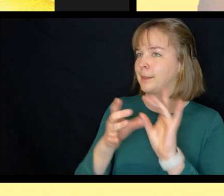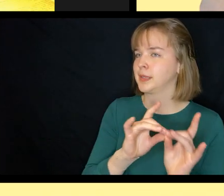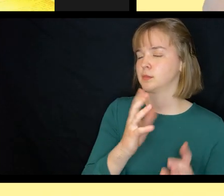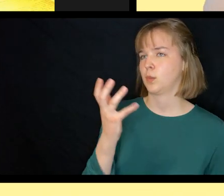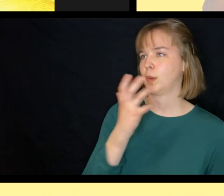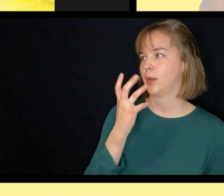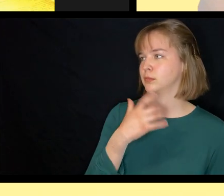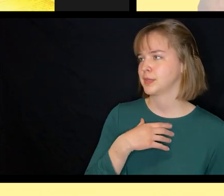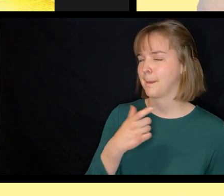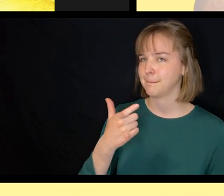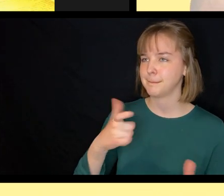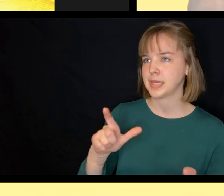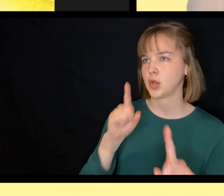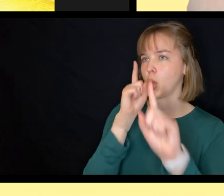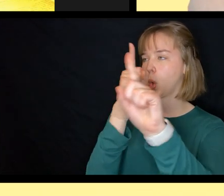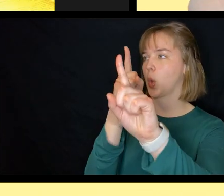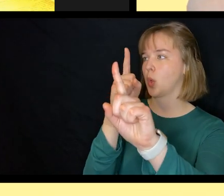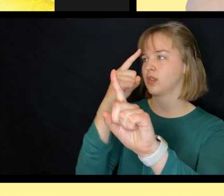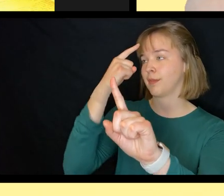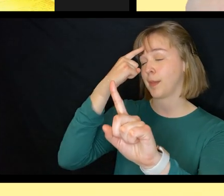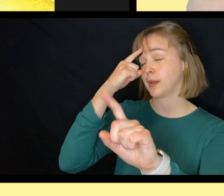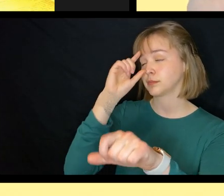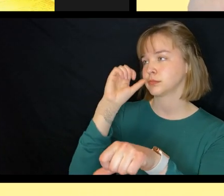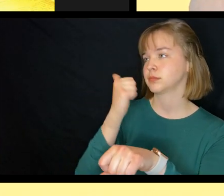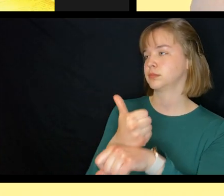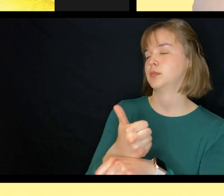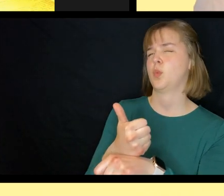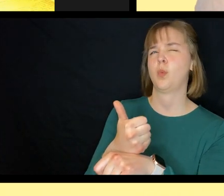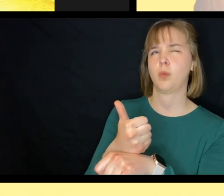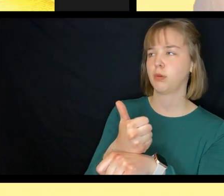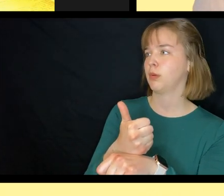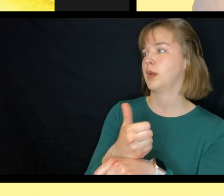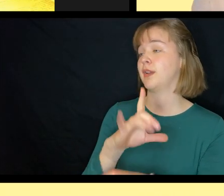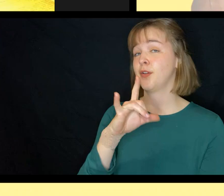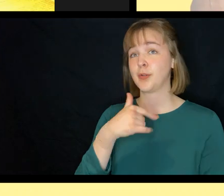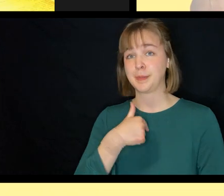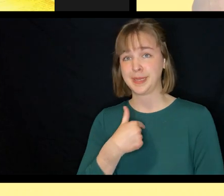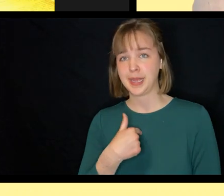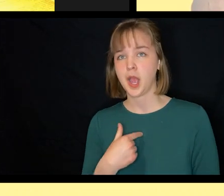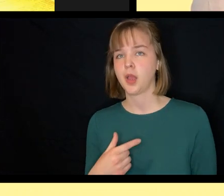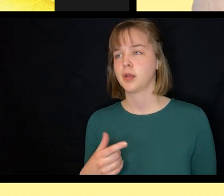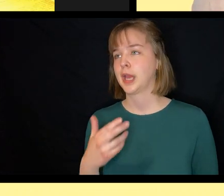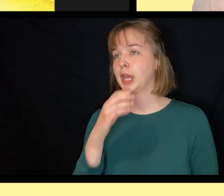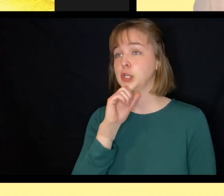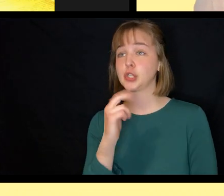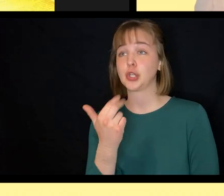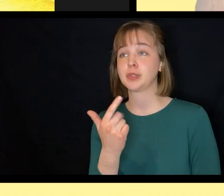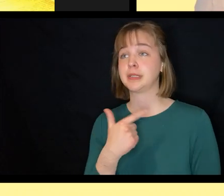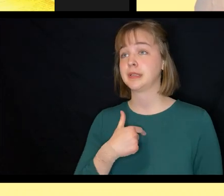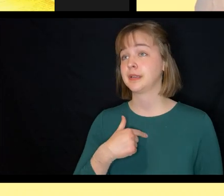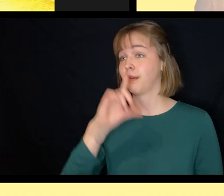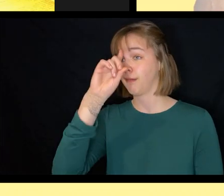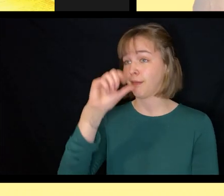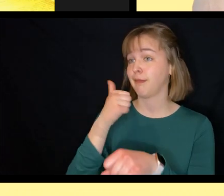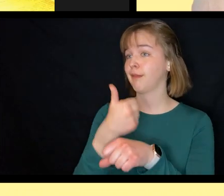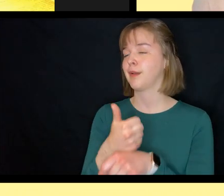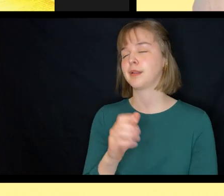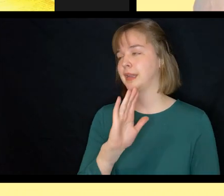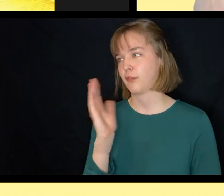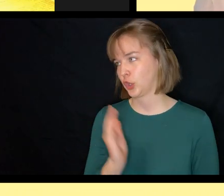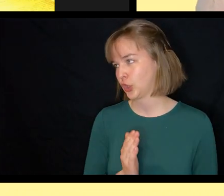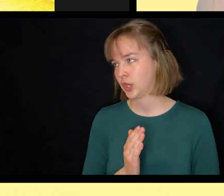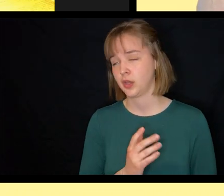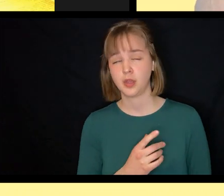fascinating. Yeah. It's definitely interesting to think Yeah. about. Yeah. I don't think I was in that mindset when I was